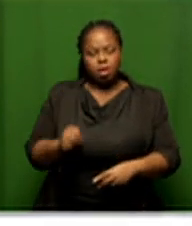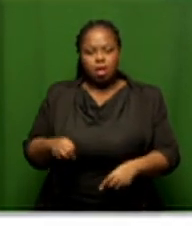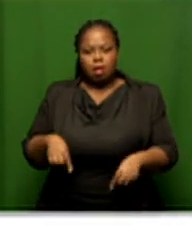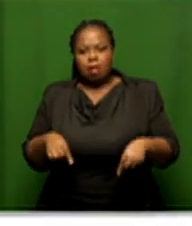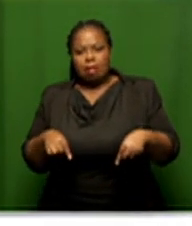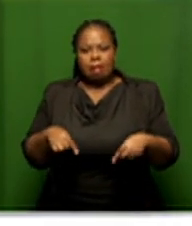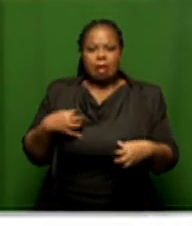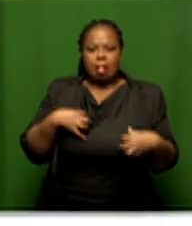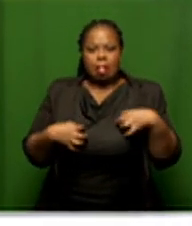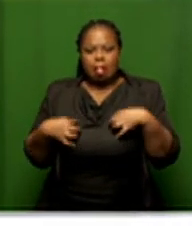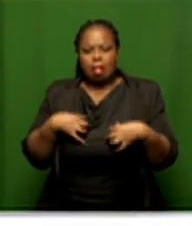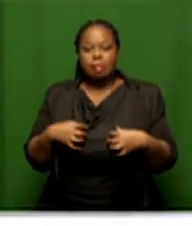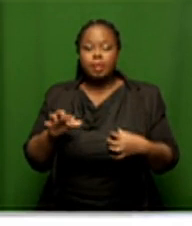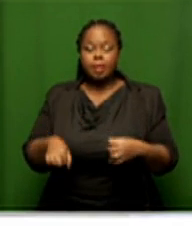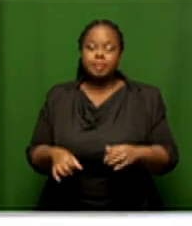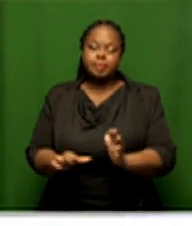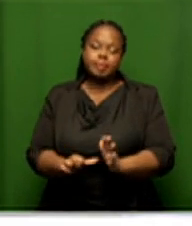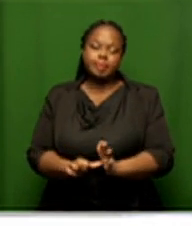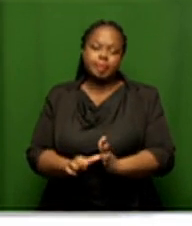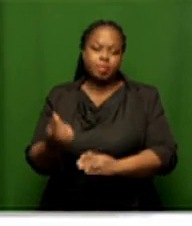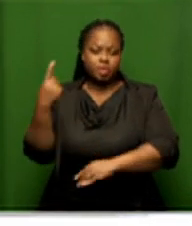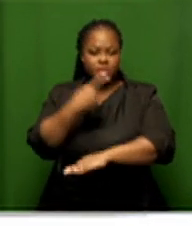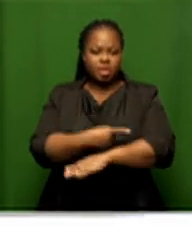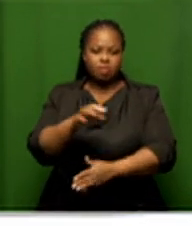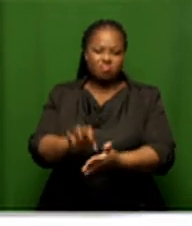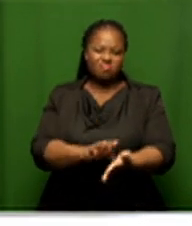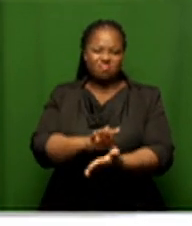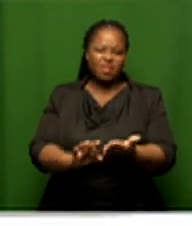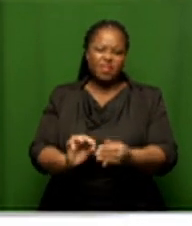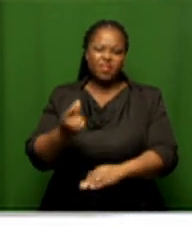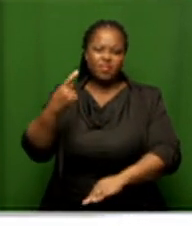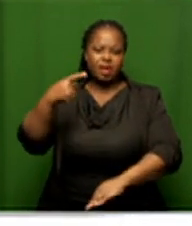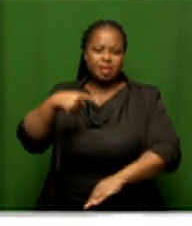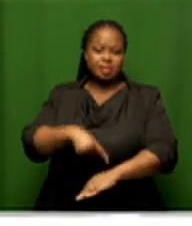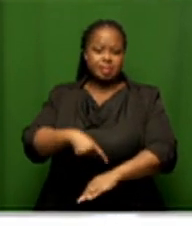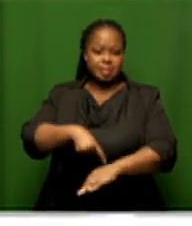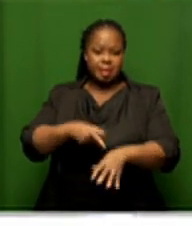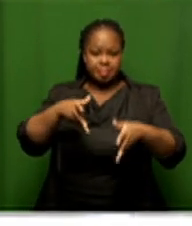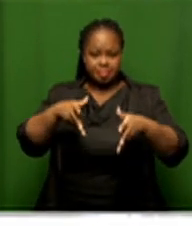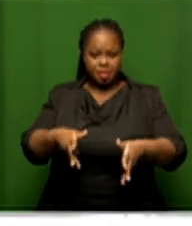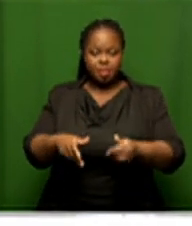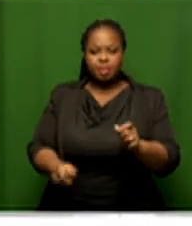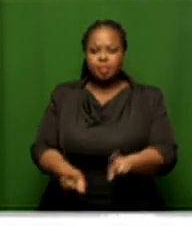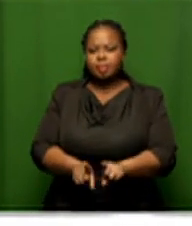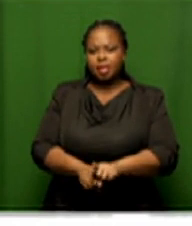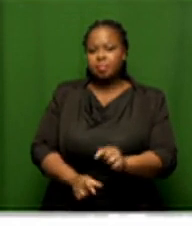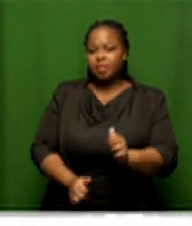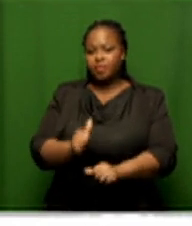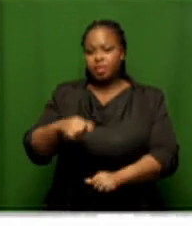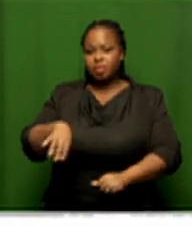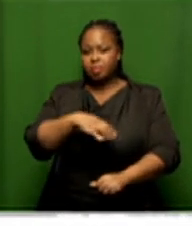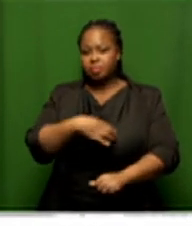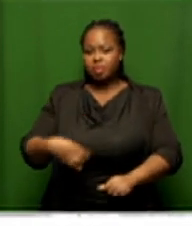nervous on that day. So it was quite an important day for him to cast his first vote exactly where the first president of his